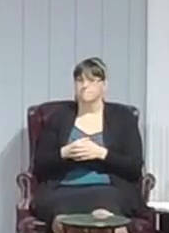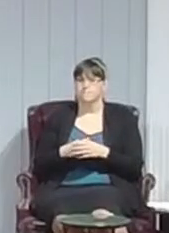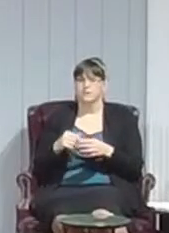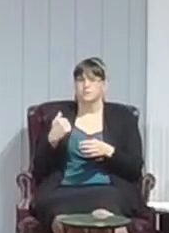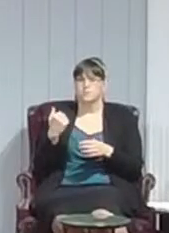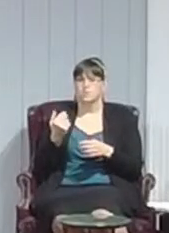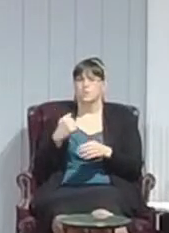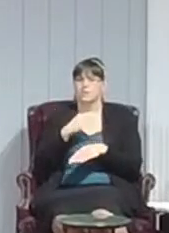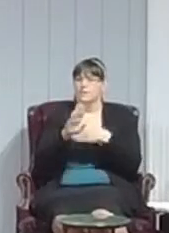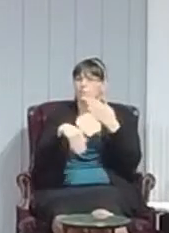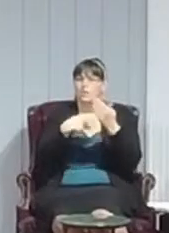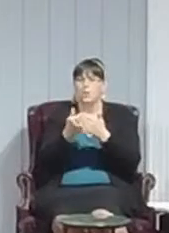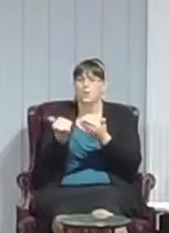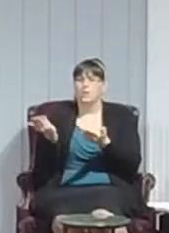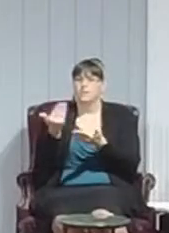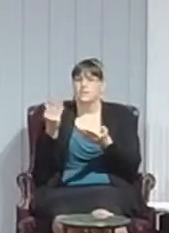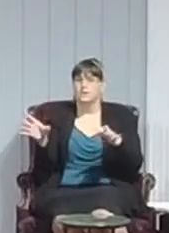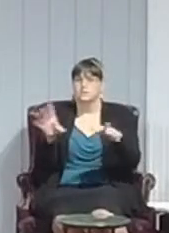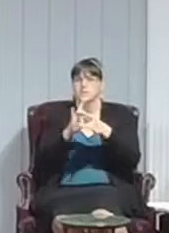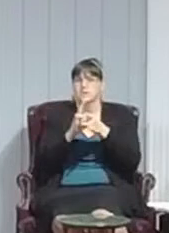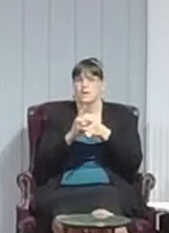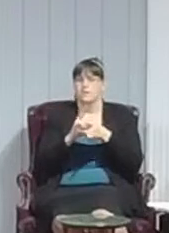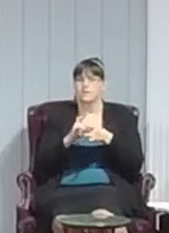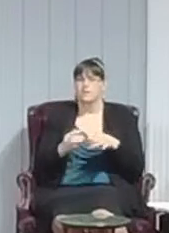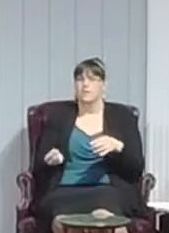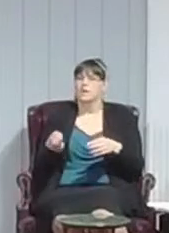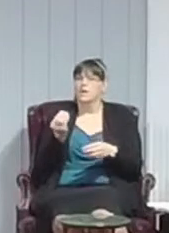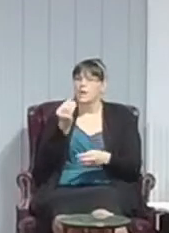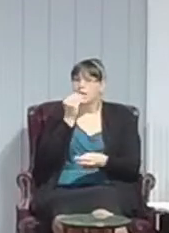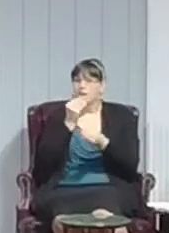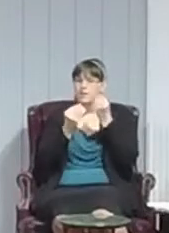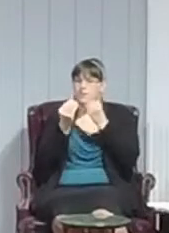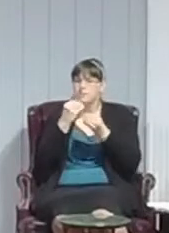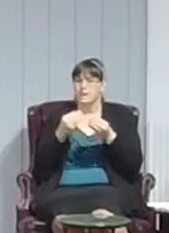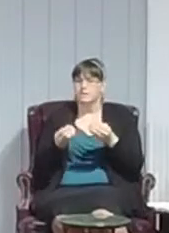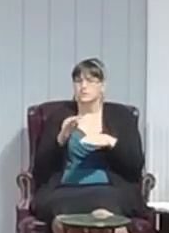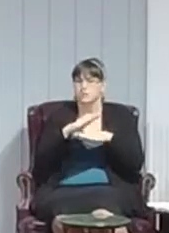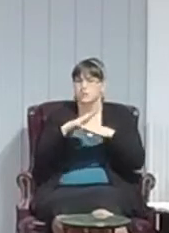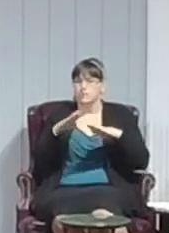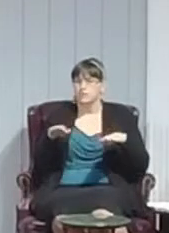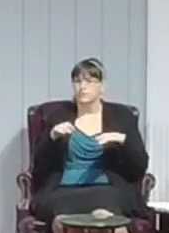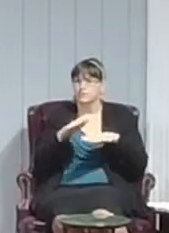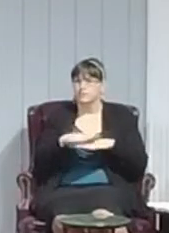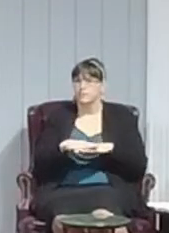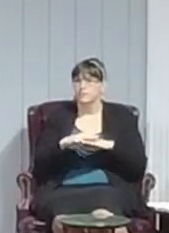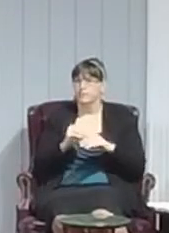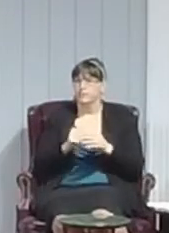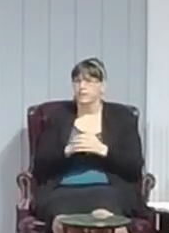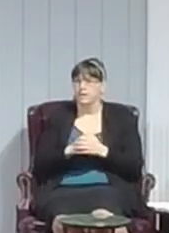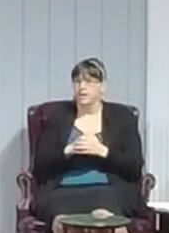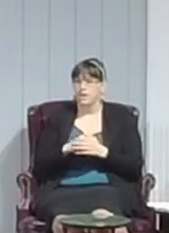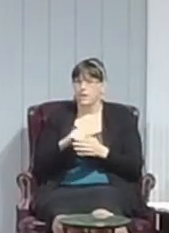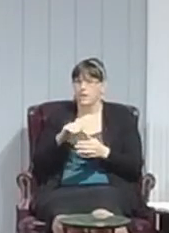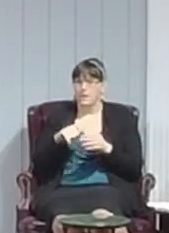the context of John chapter 13. And Judas left, and from reading the other Gospels,